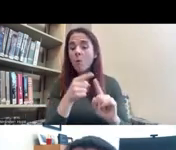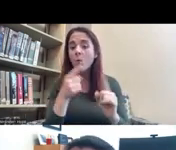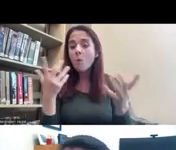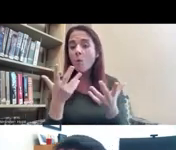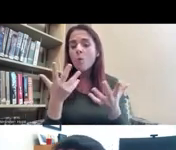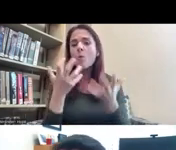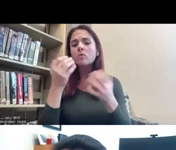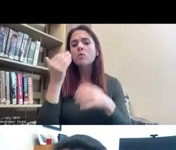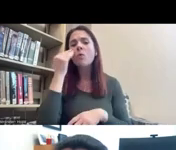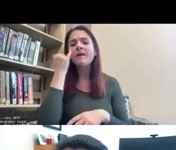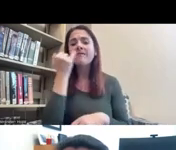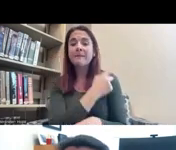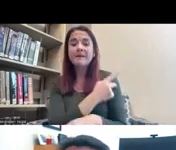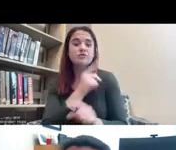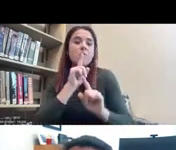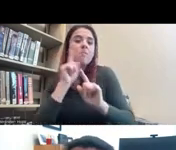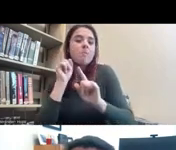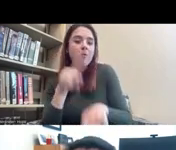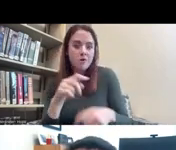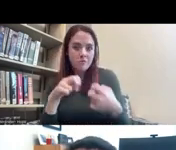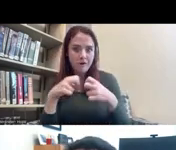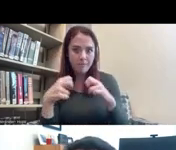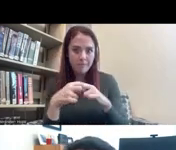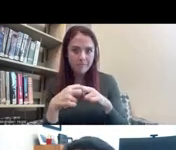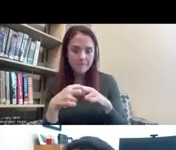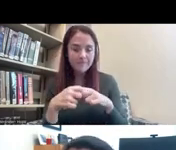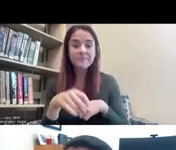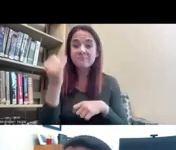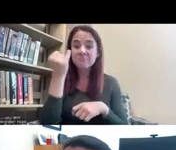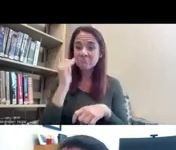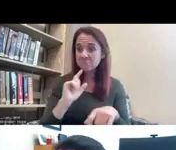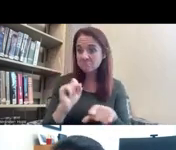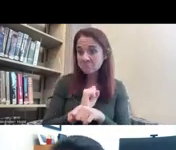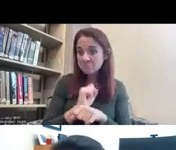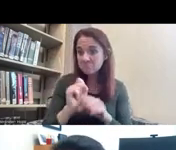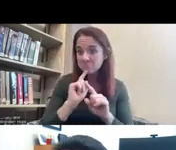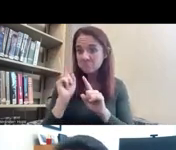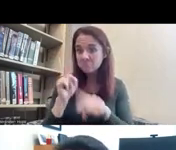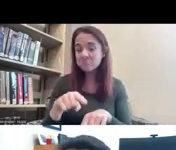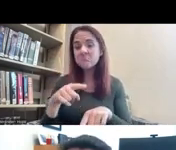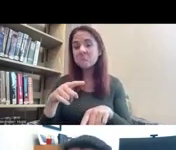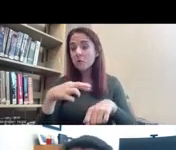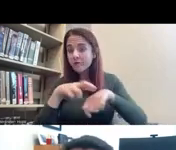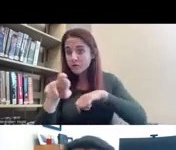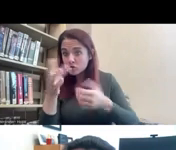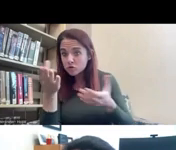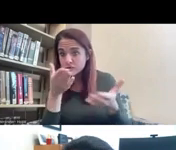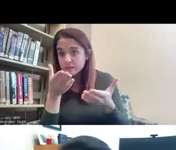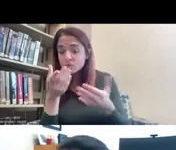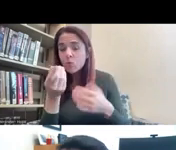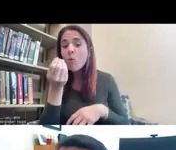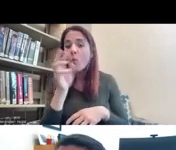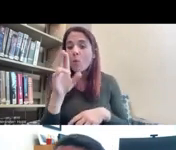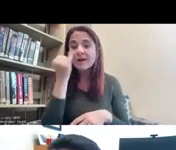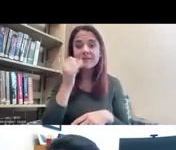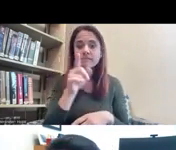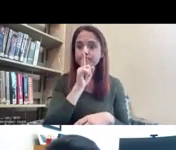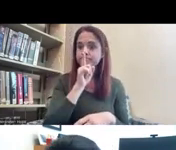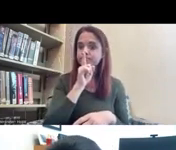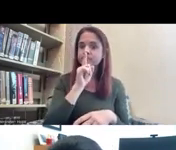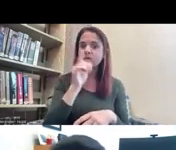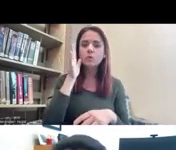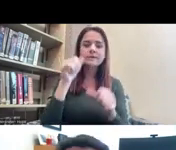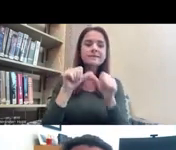not patients reported a problem. And if they did, if there was referral to services, or if they didn't, we would